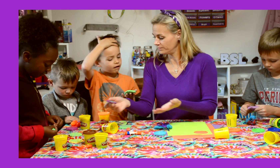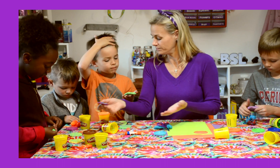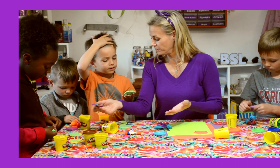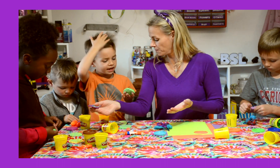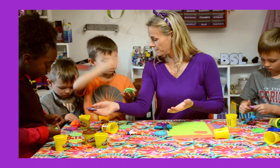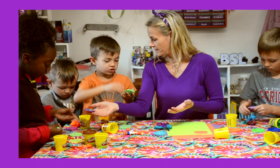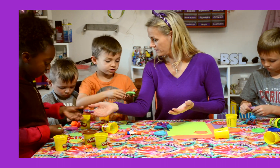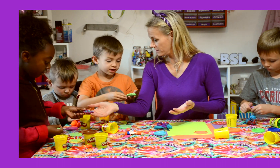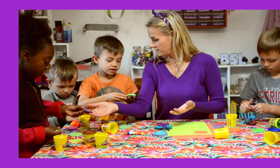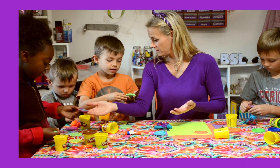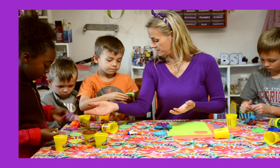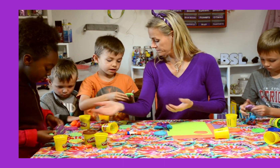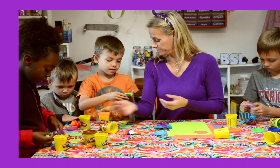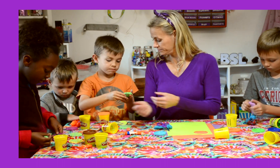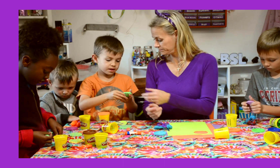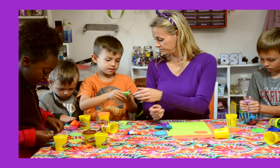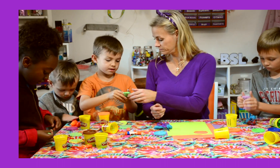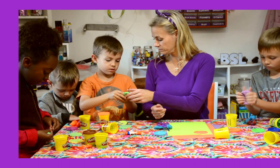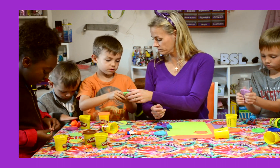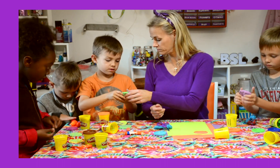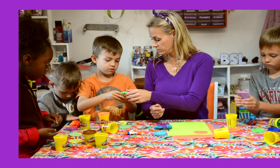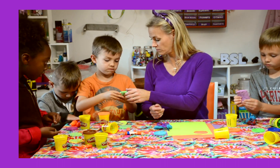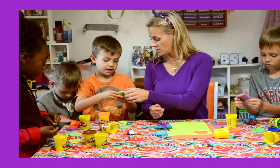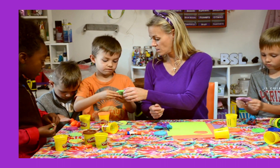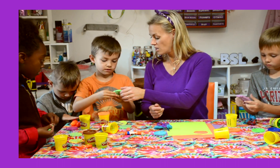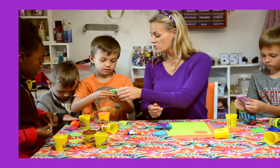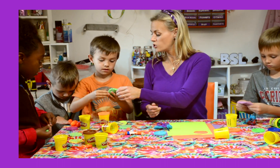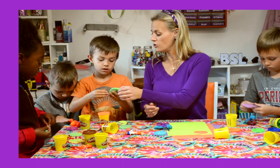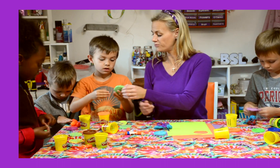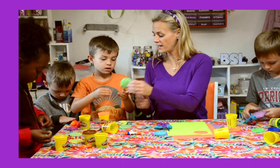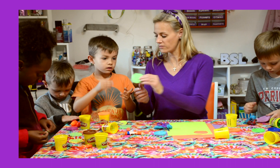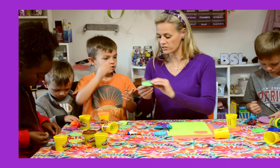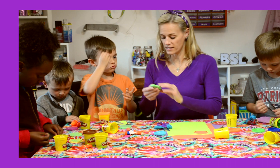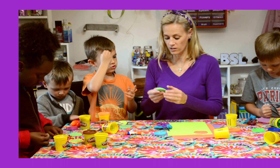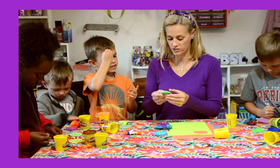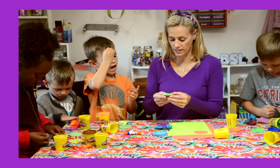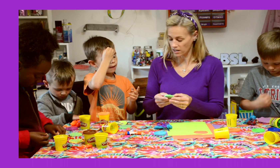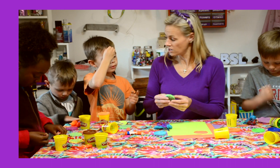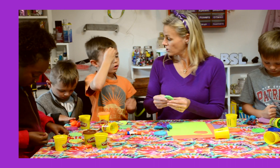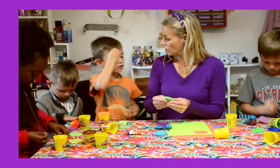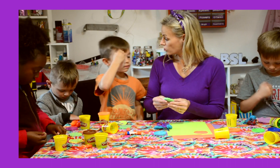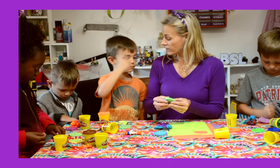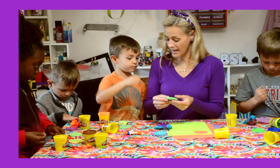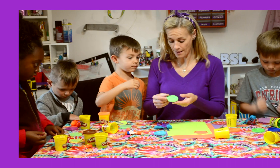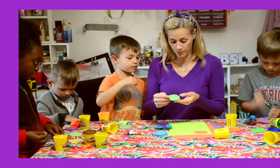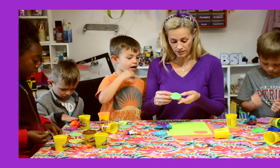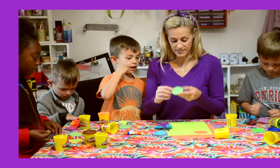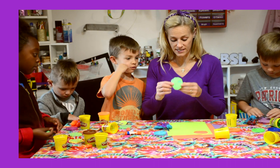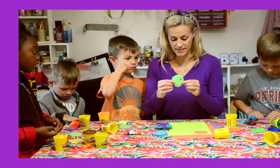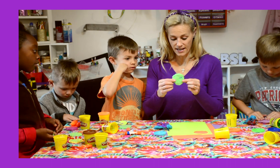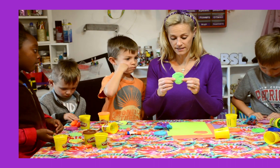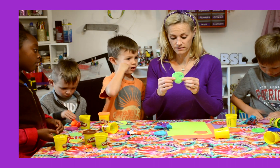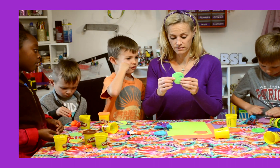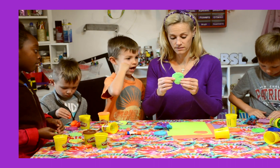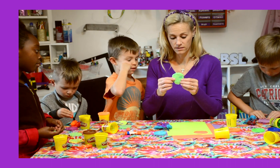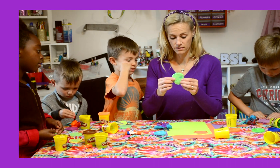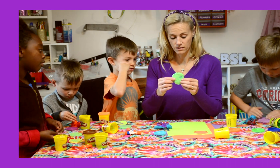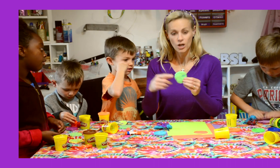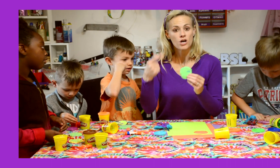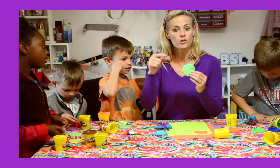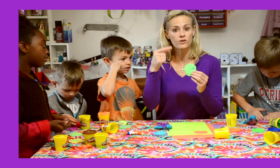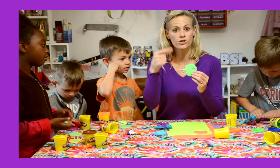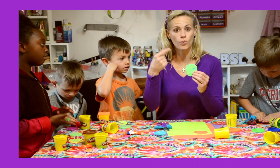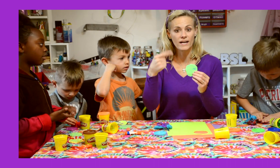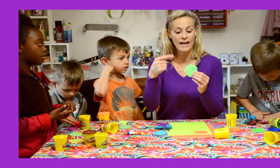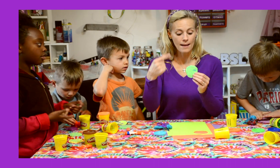I'm playing cookie, but it's mixed in with two flavors. Two flavors. Green apple. Green apple, I see that. And blue raspberry.